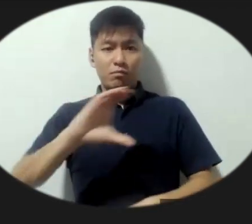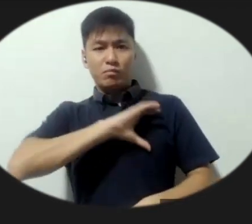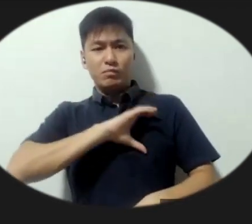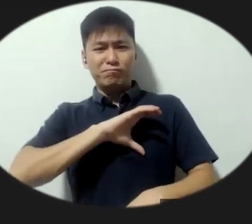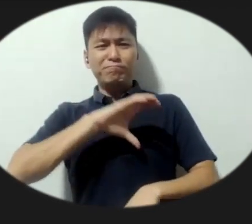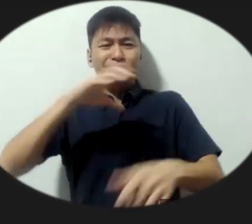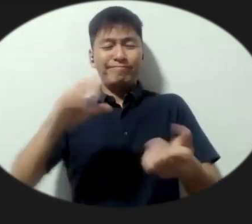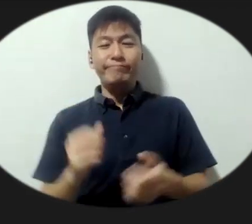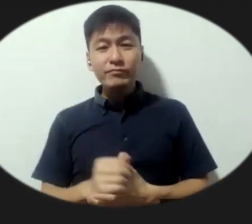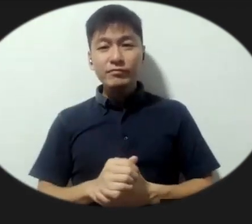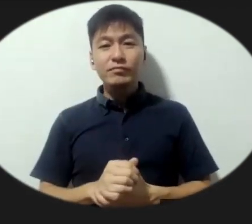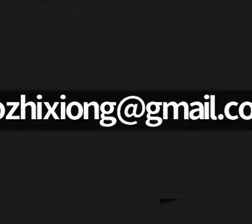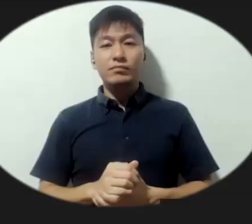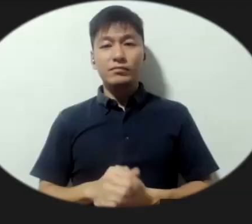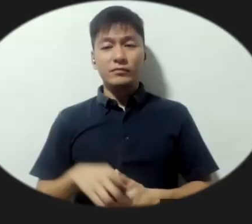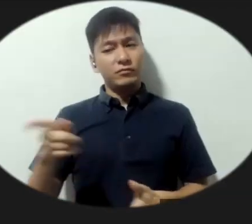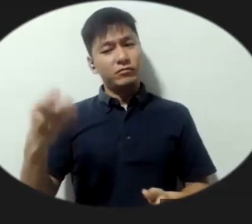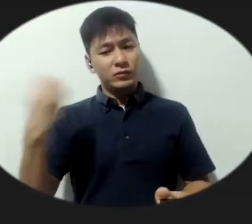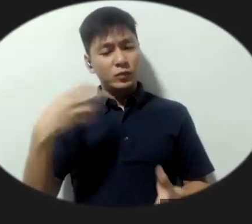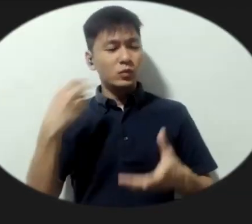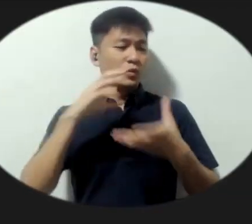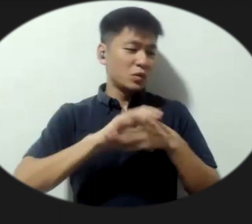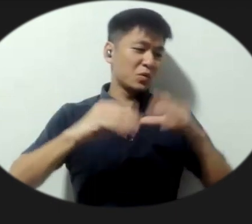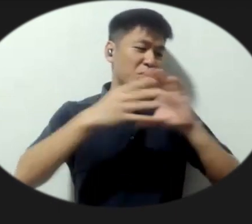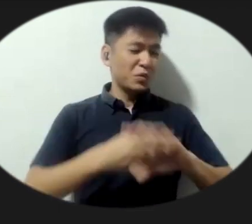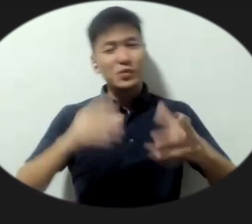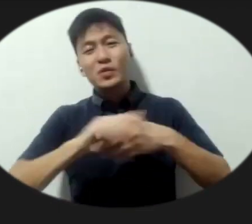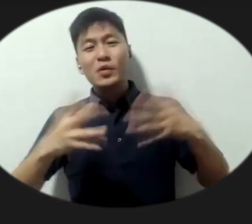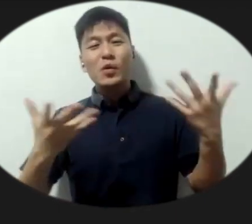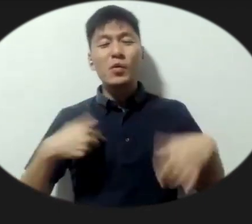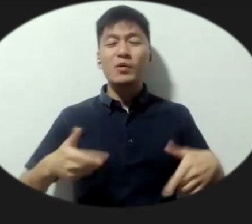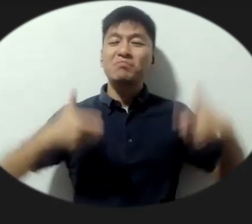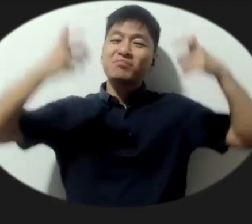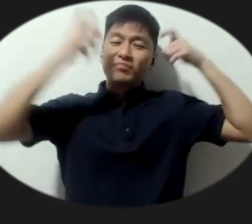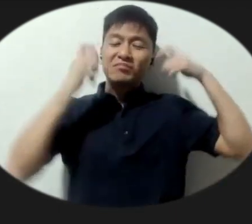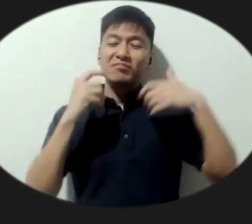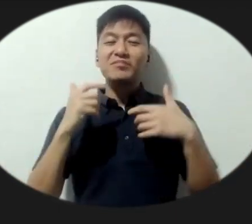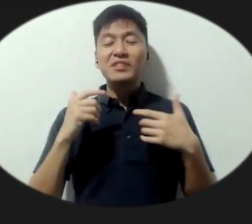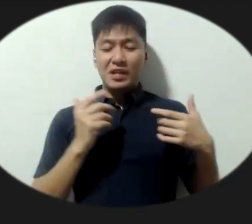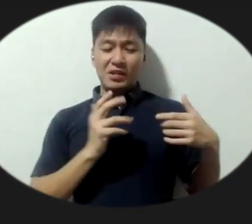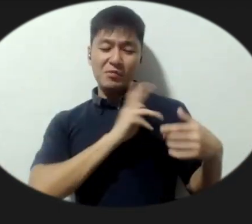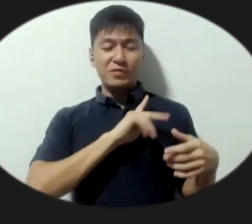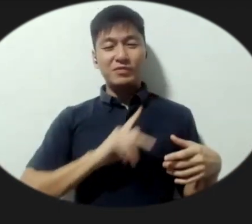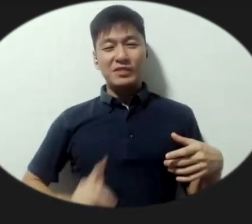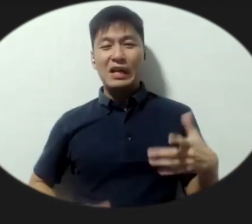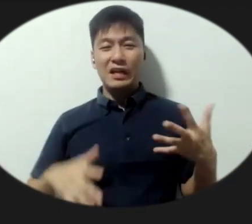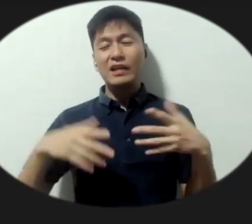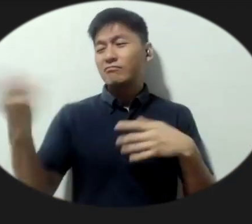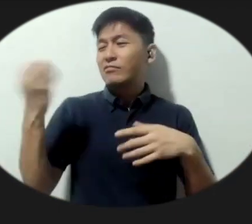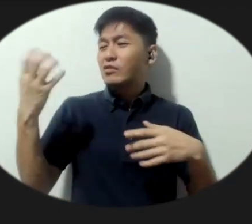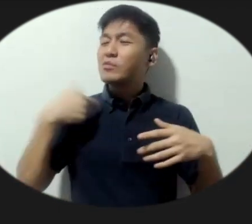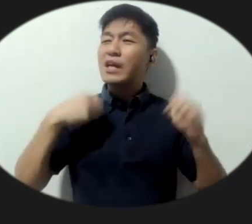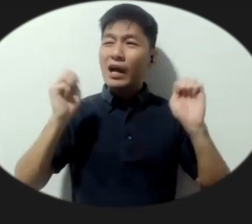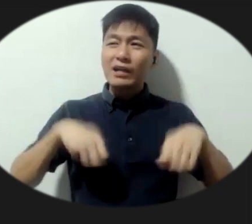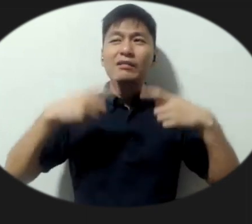read for me all the storybooks about being a princess and chicken licken and telling me how I can do anything in this world. And